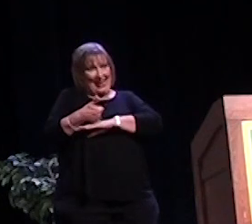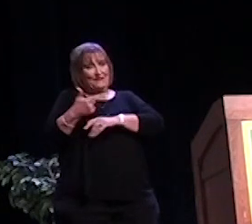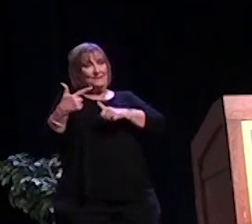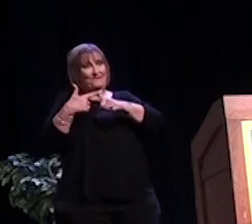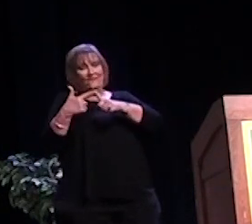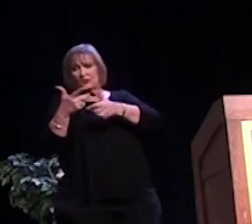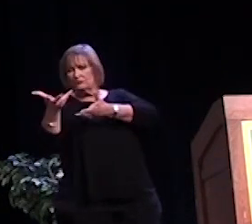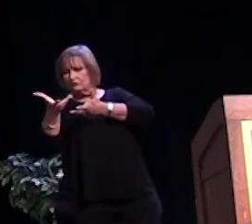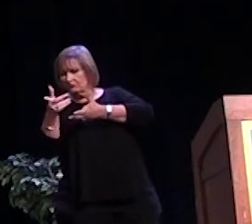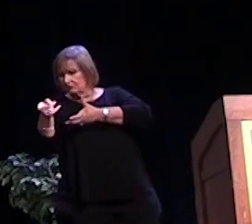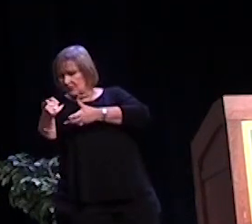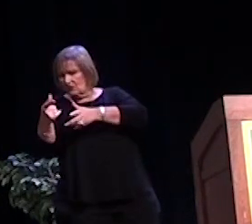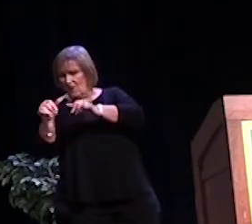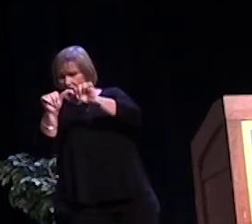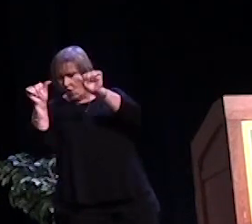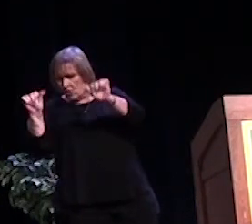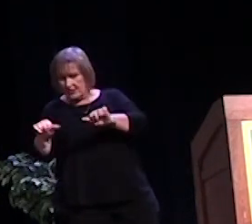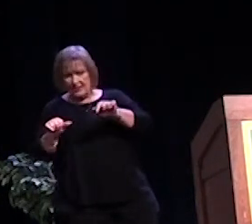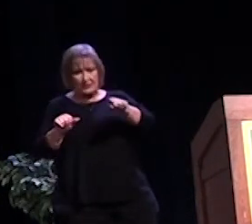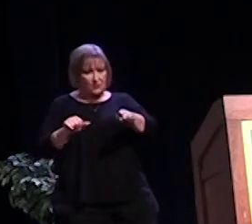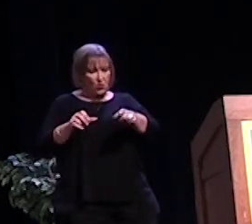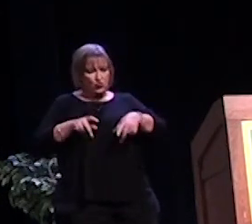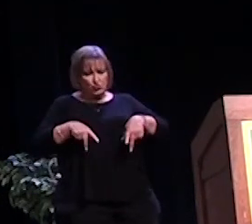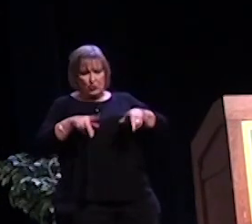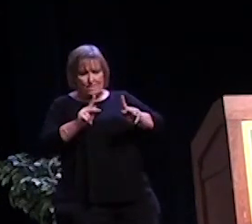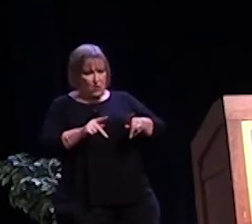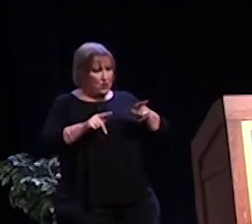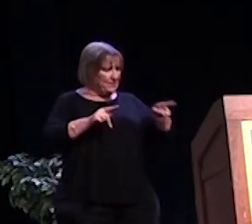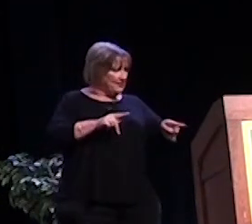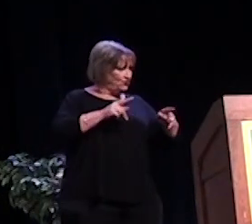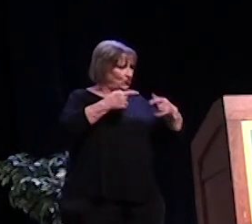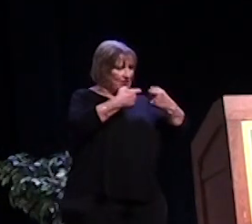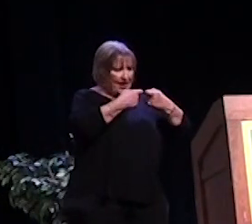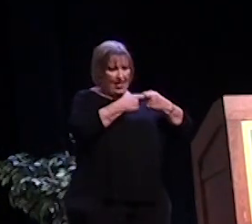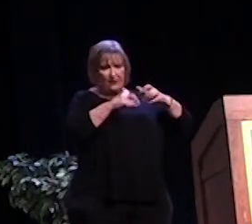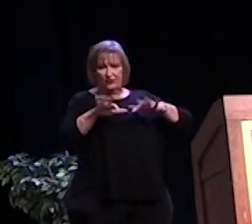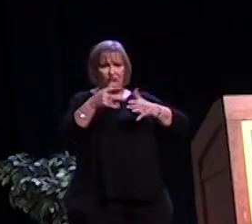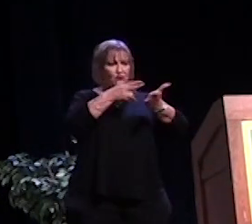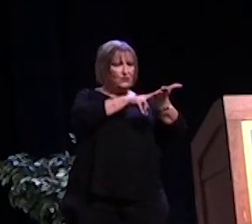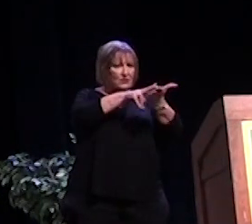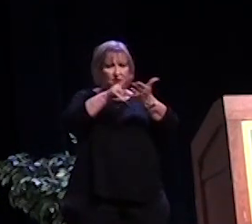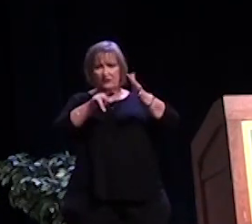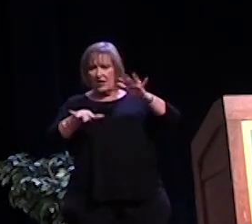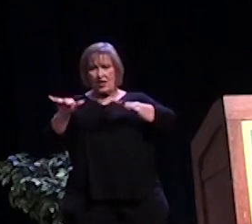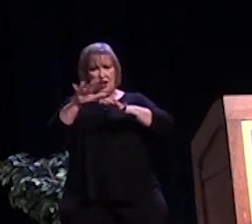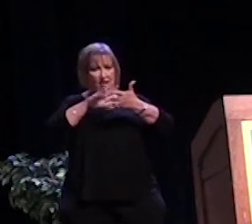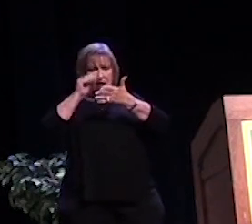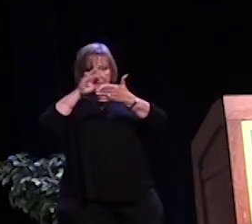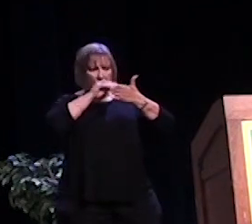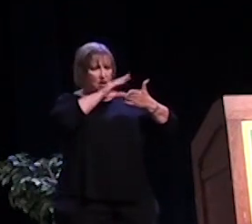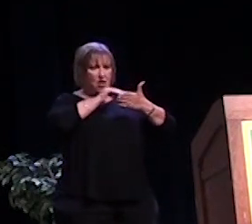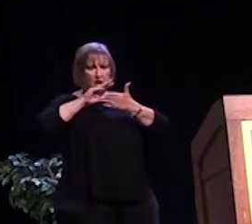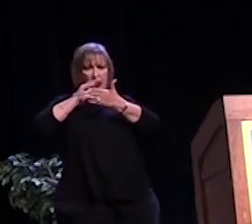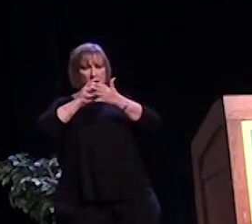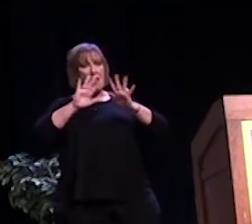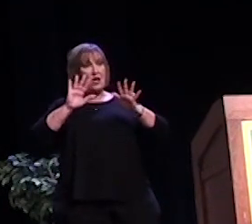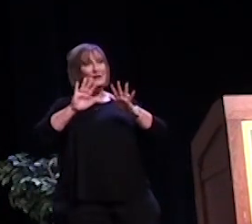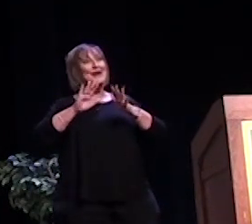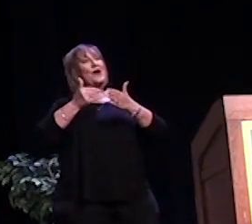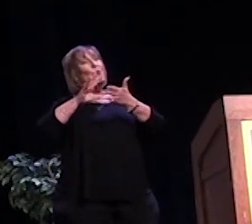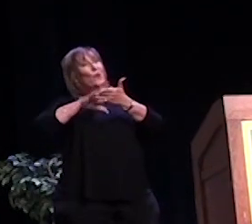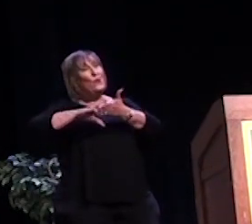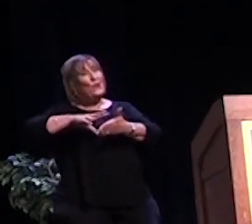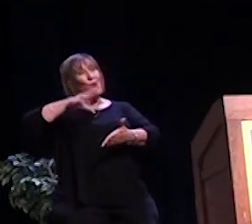right individuals. That was our journey, and that's 5 years right, before we did anything, before dirt hit the